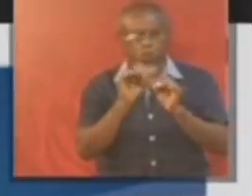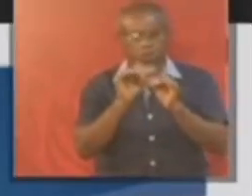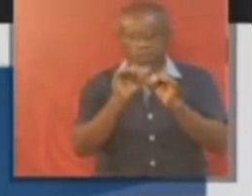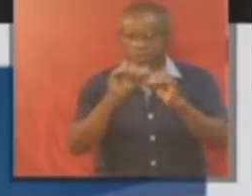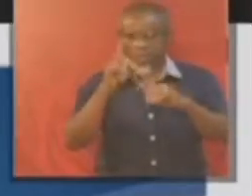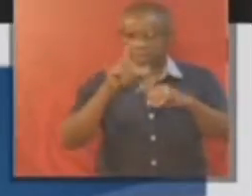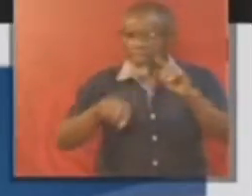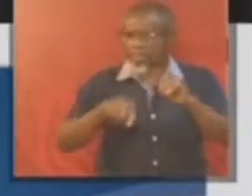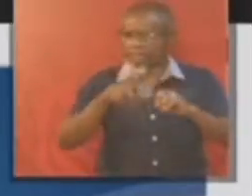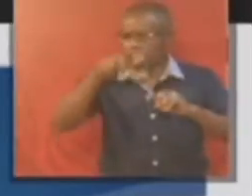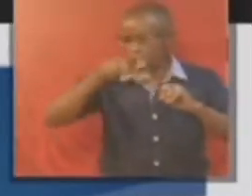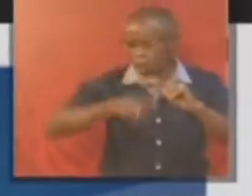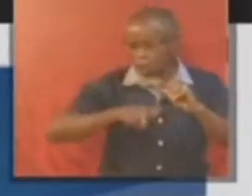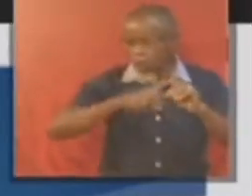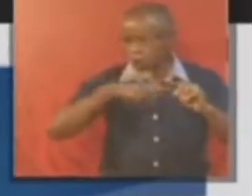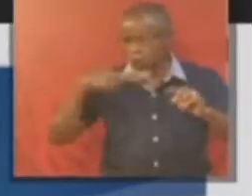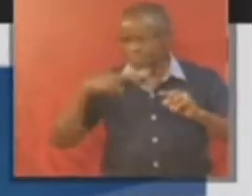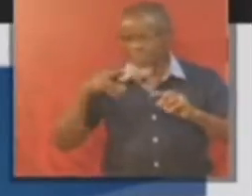Next slide, please.